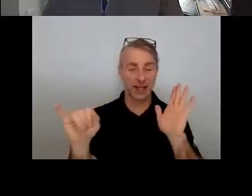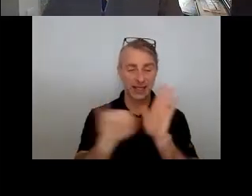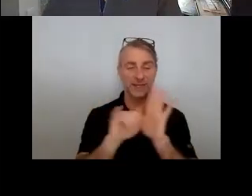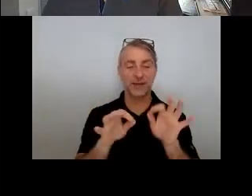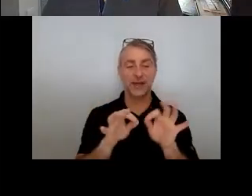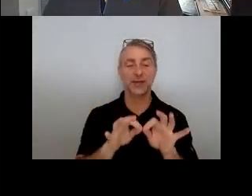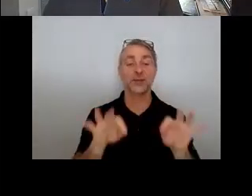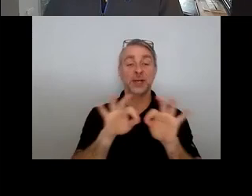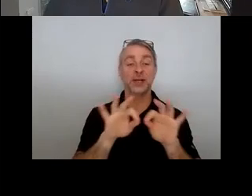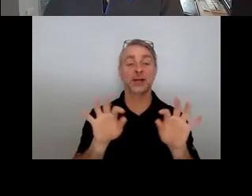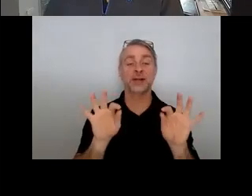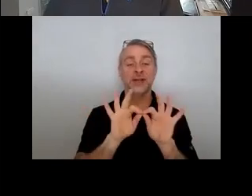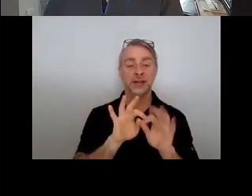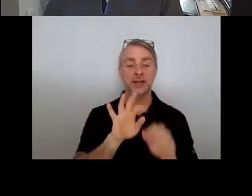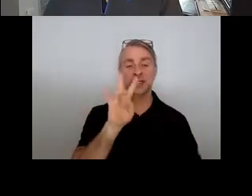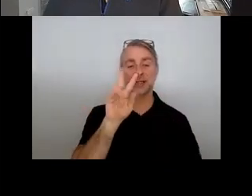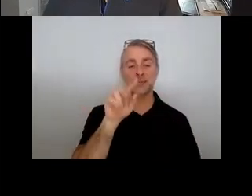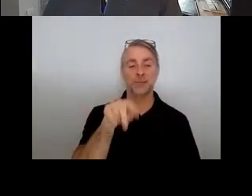7.82.